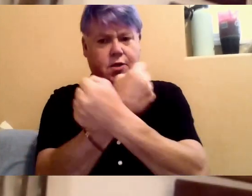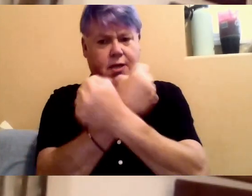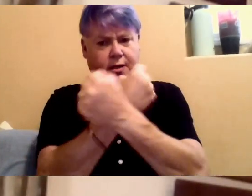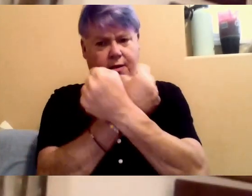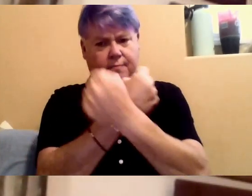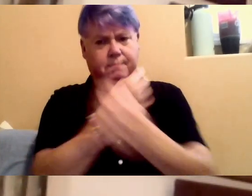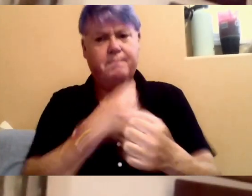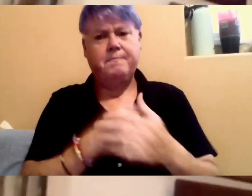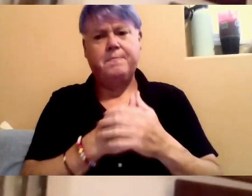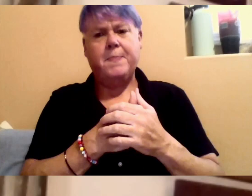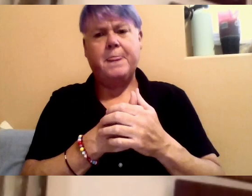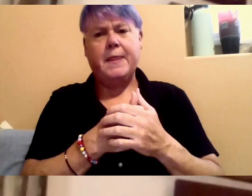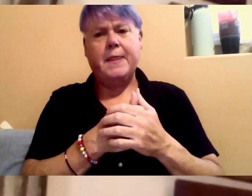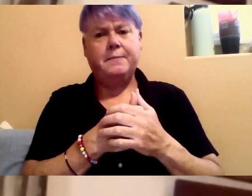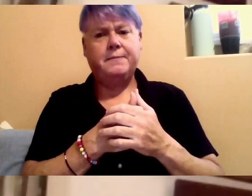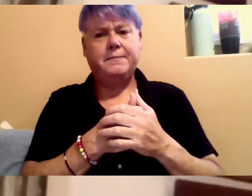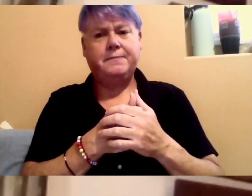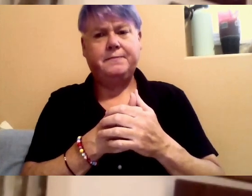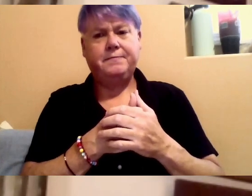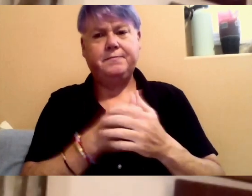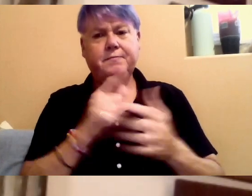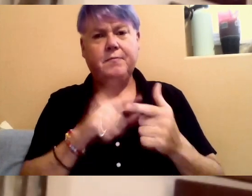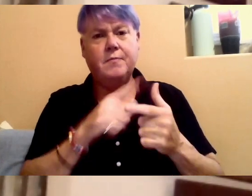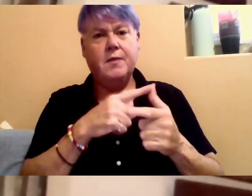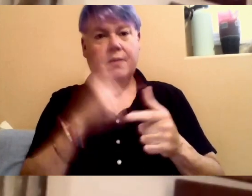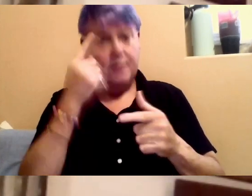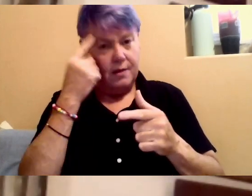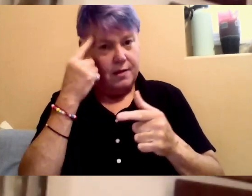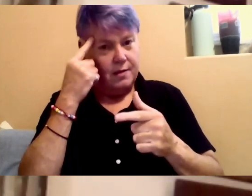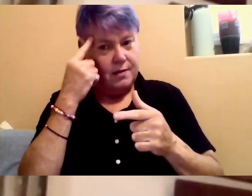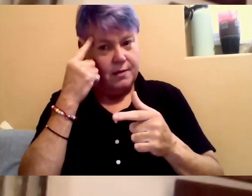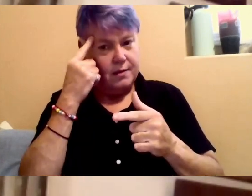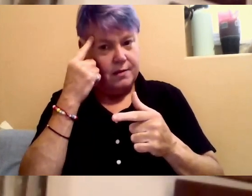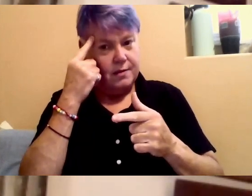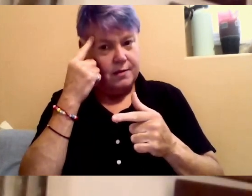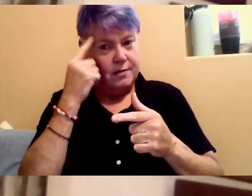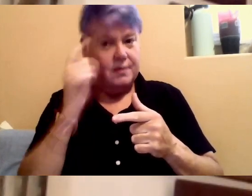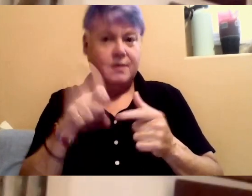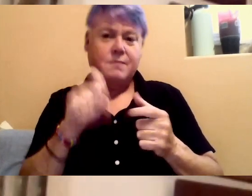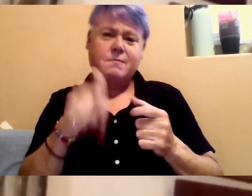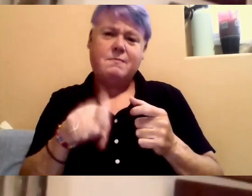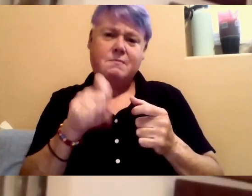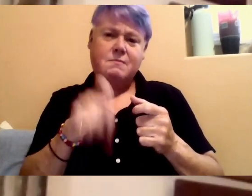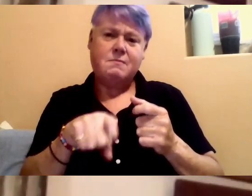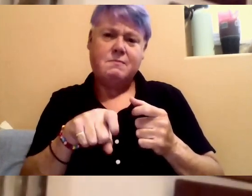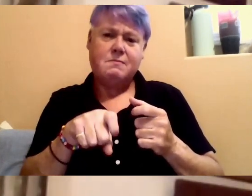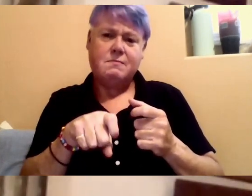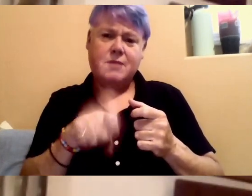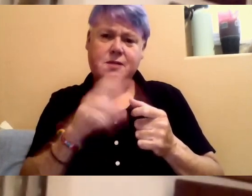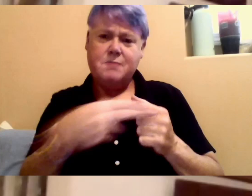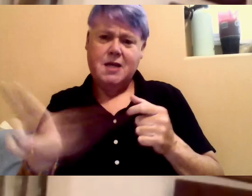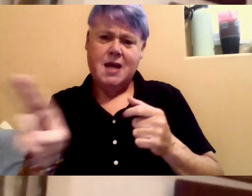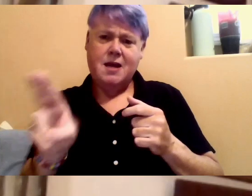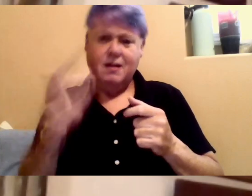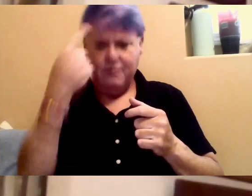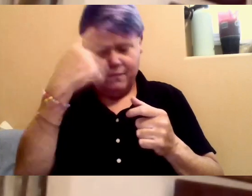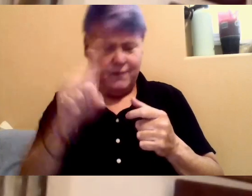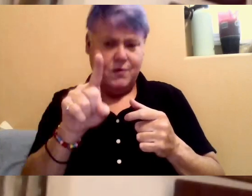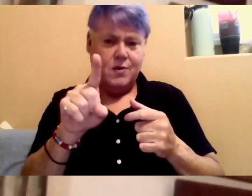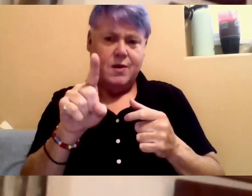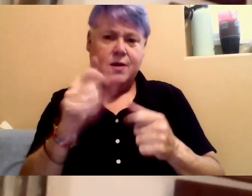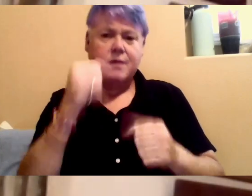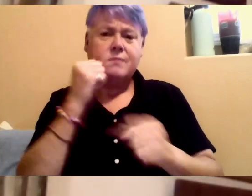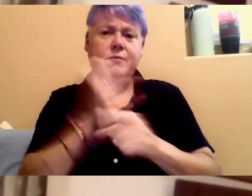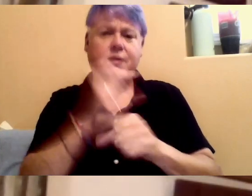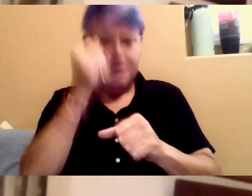possible. But then I thought, it must be absolute hell for the siblings because their